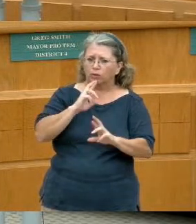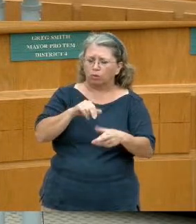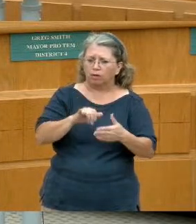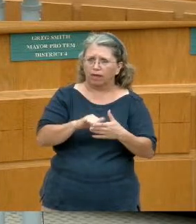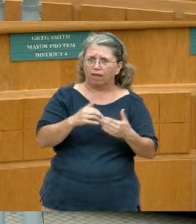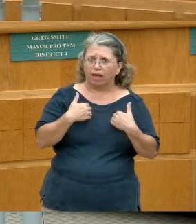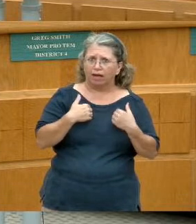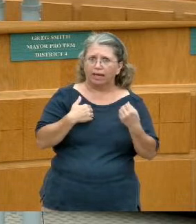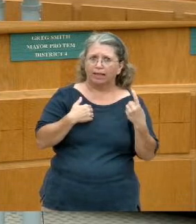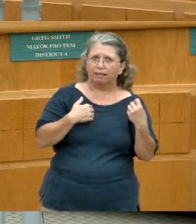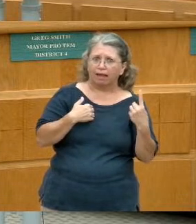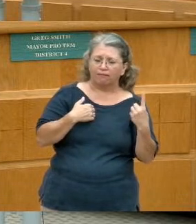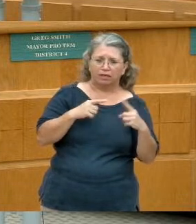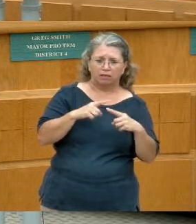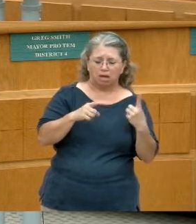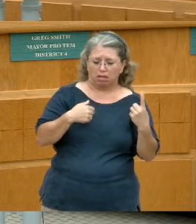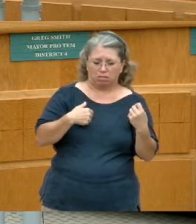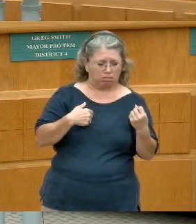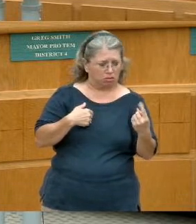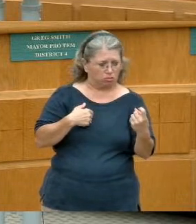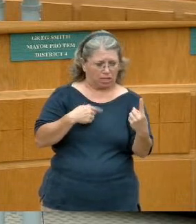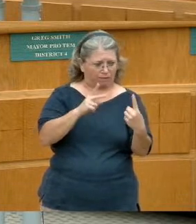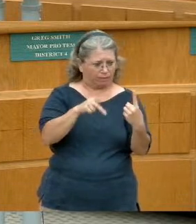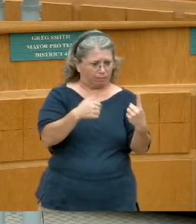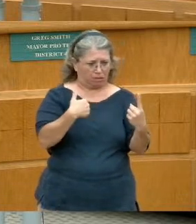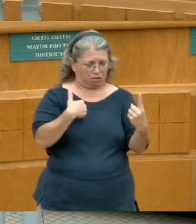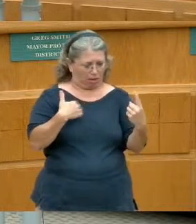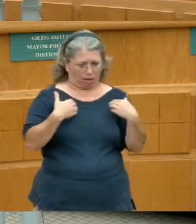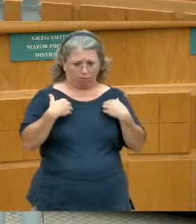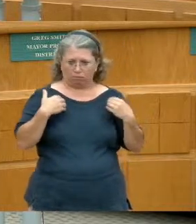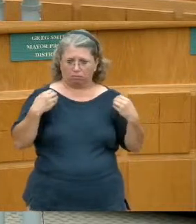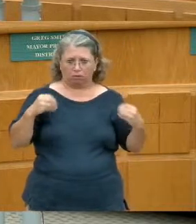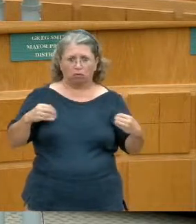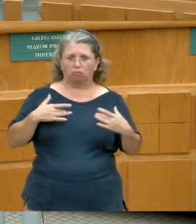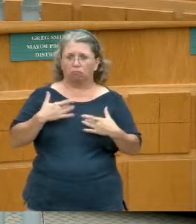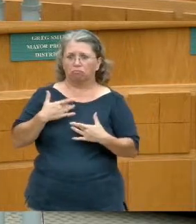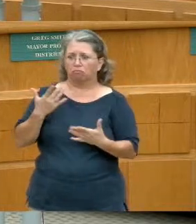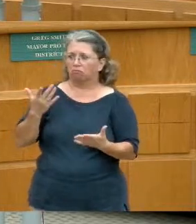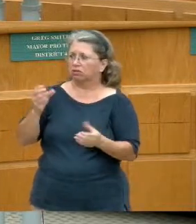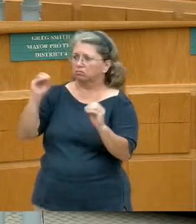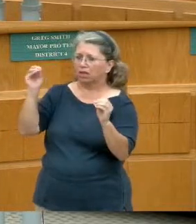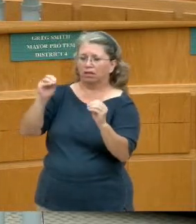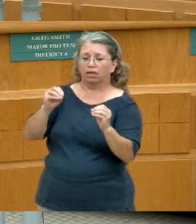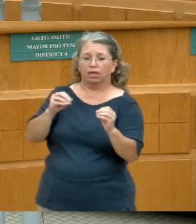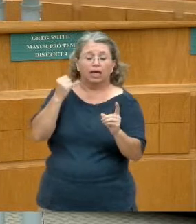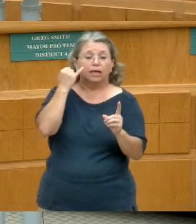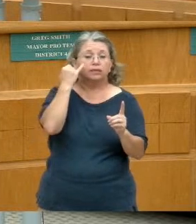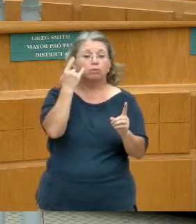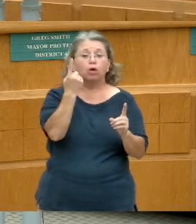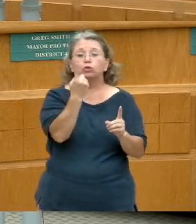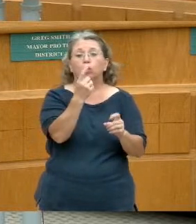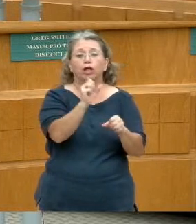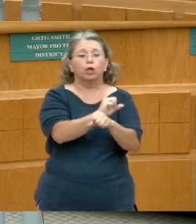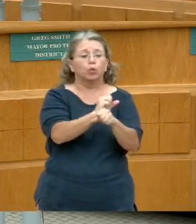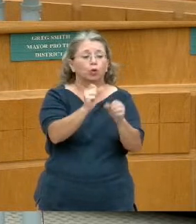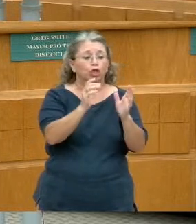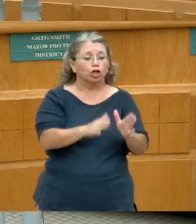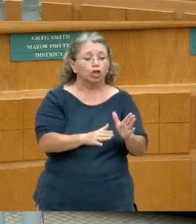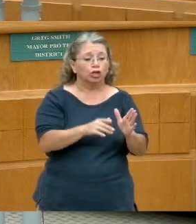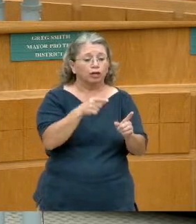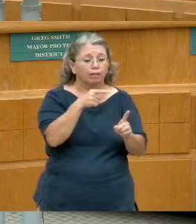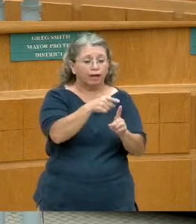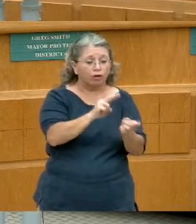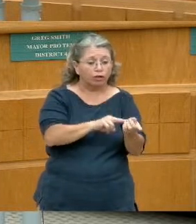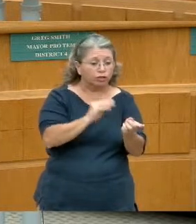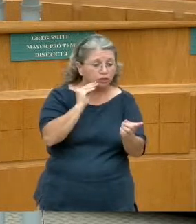And if a worker tested positive and they didn't live in Nueces County, then they wouldn't show up on the Nueces count. They would show